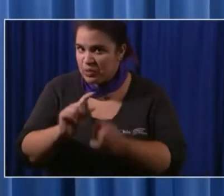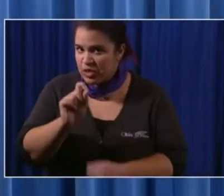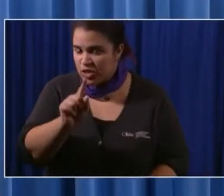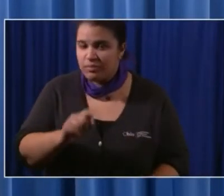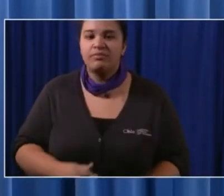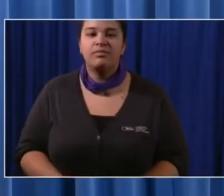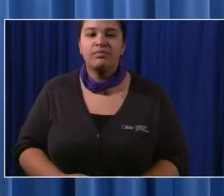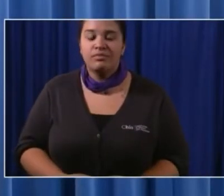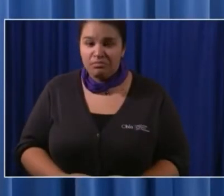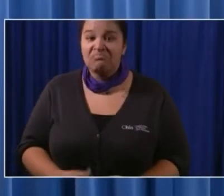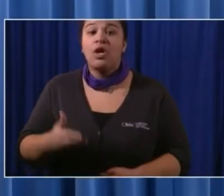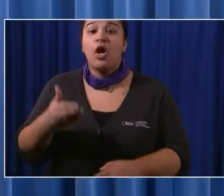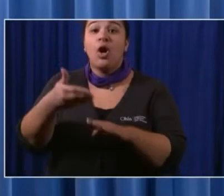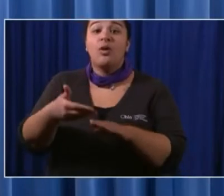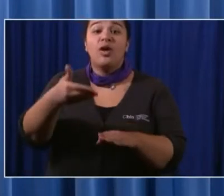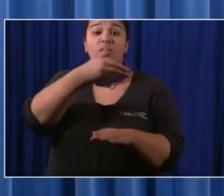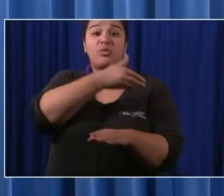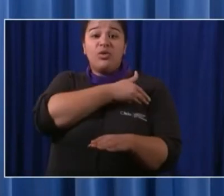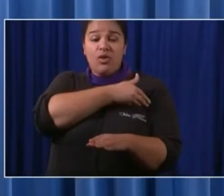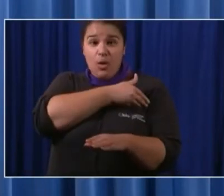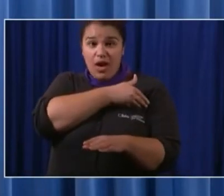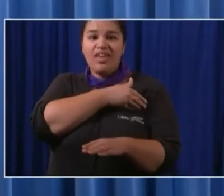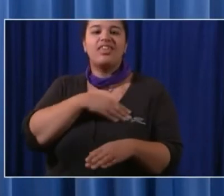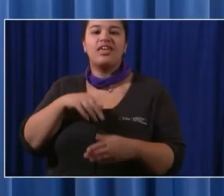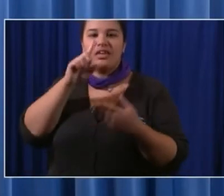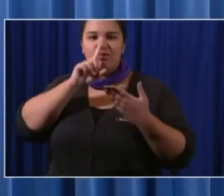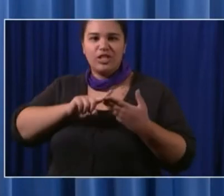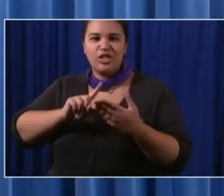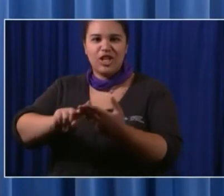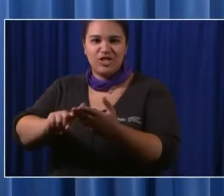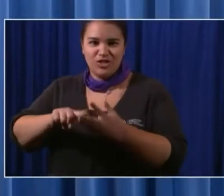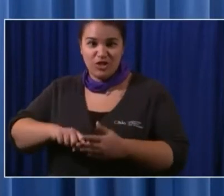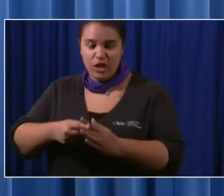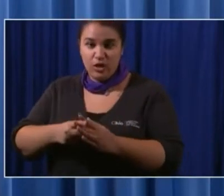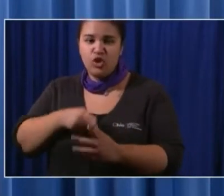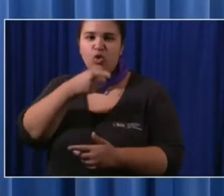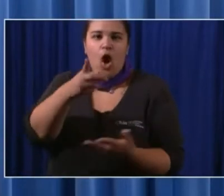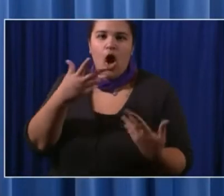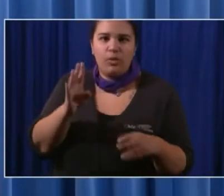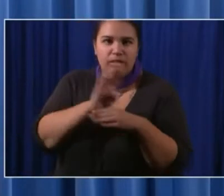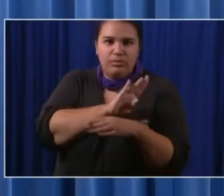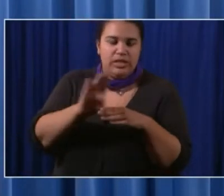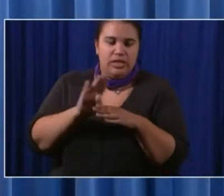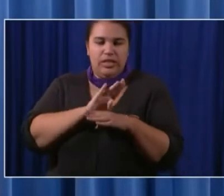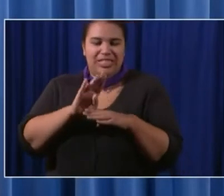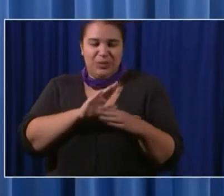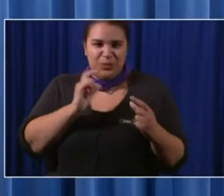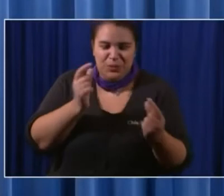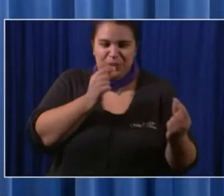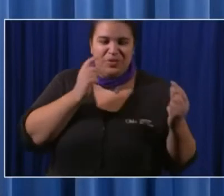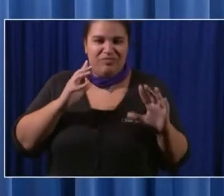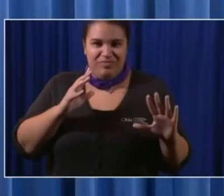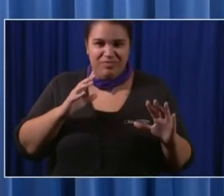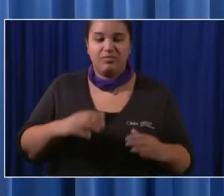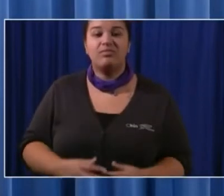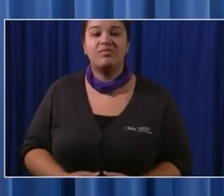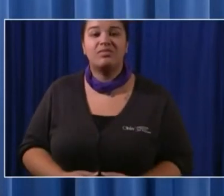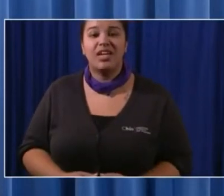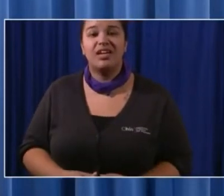full before the investigation came down the pipe yesterday. And it puts another dark day in